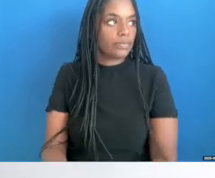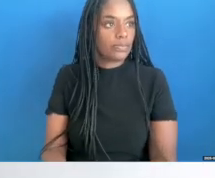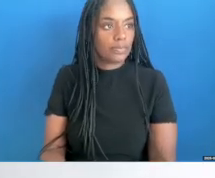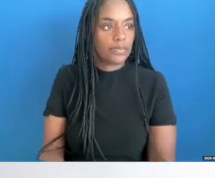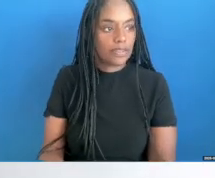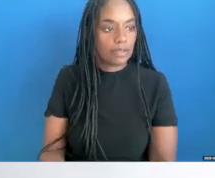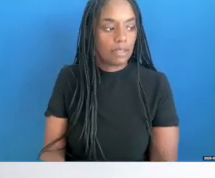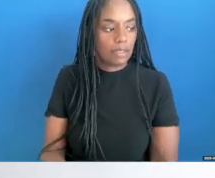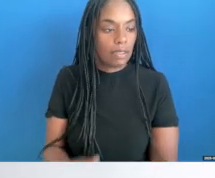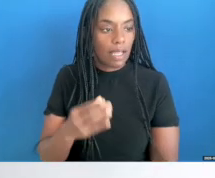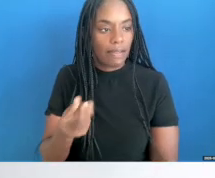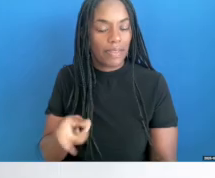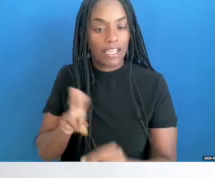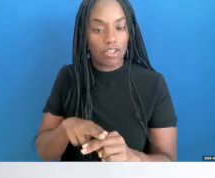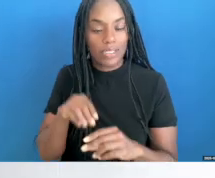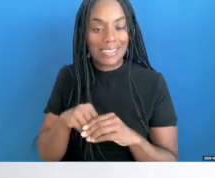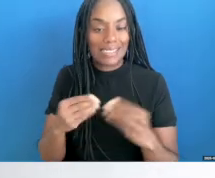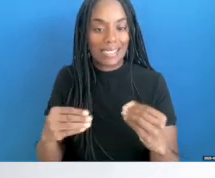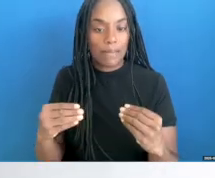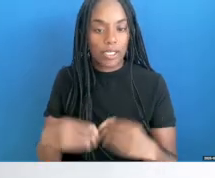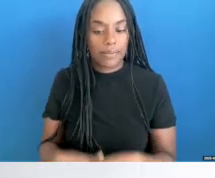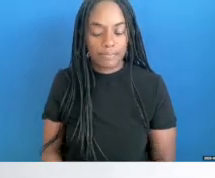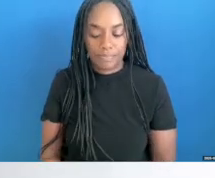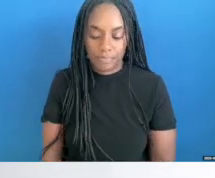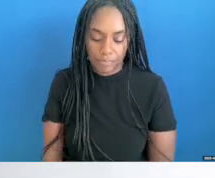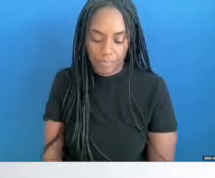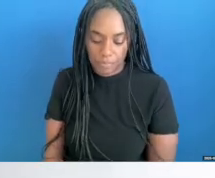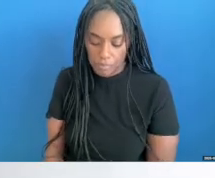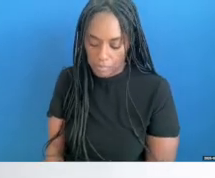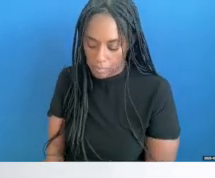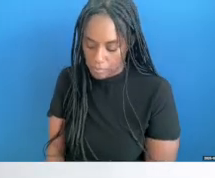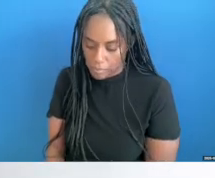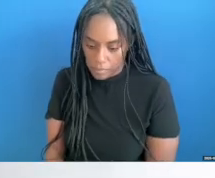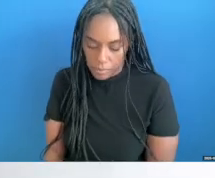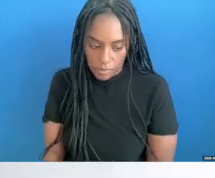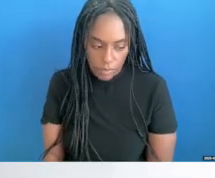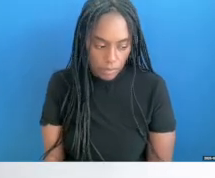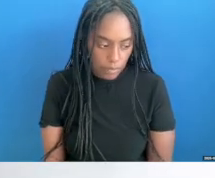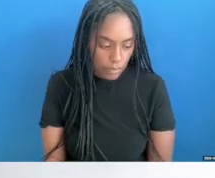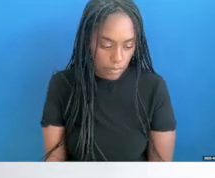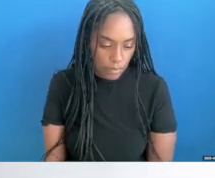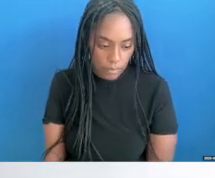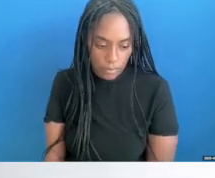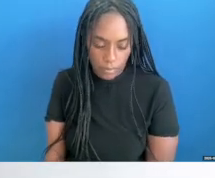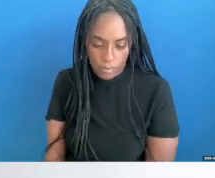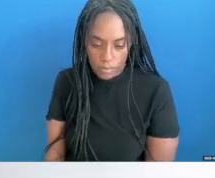we're seeing in the marketplace. So at the moment, what we're doing is definitely